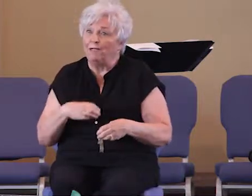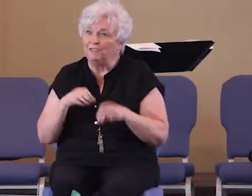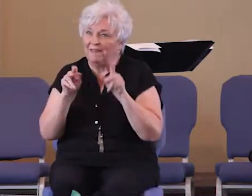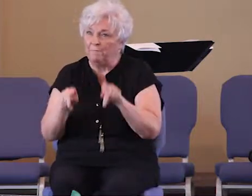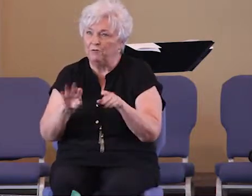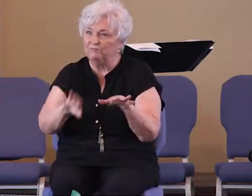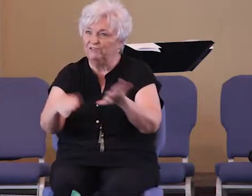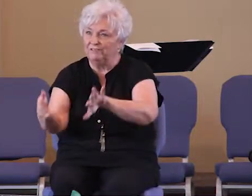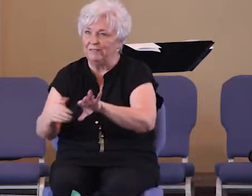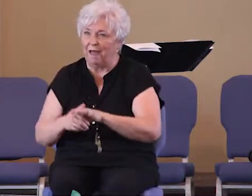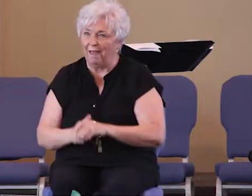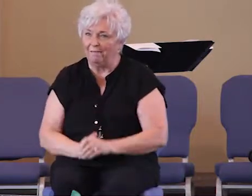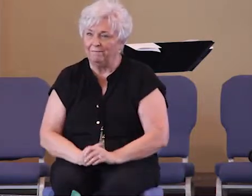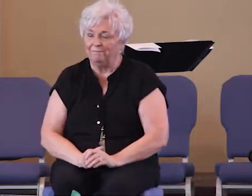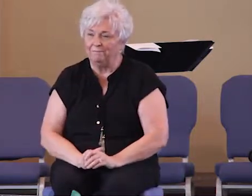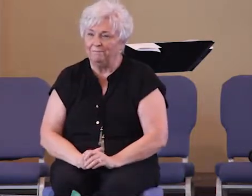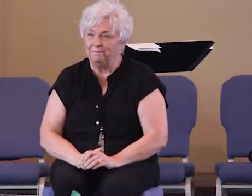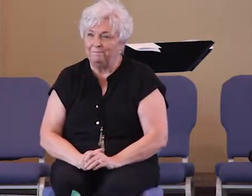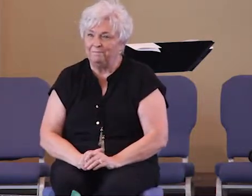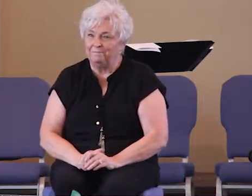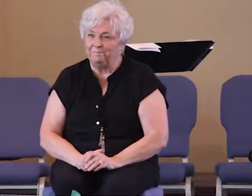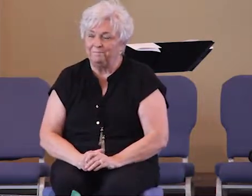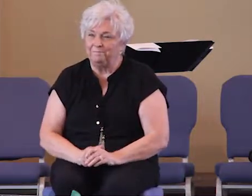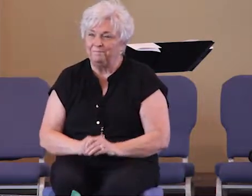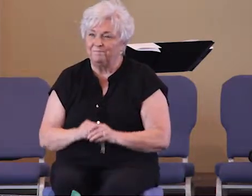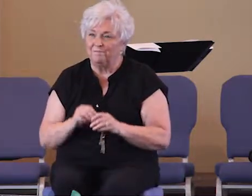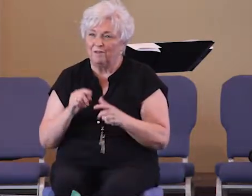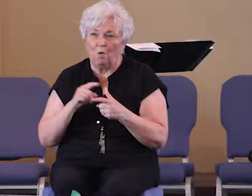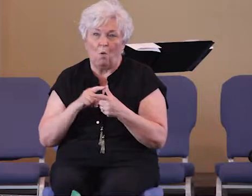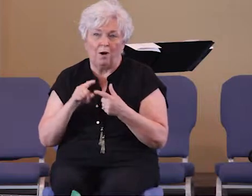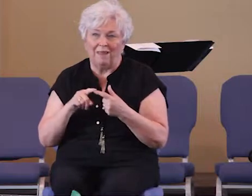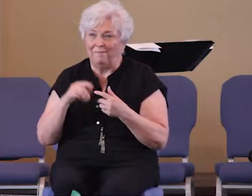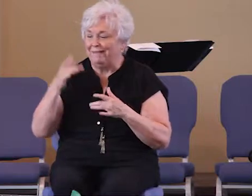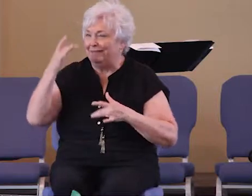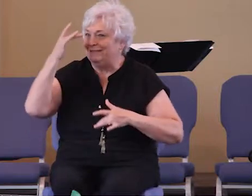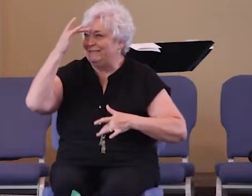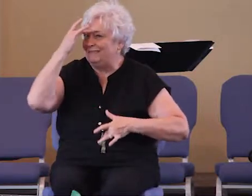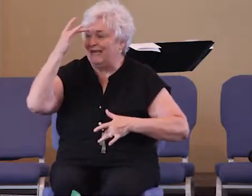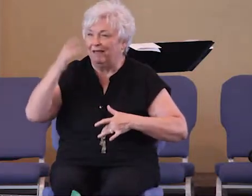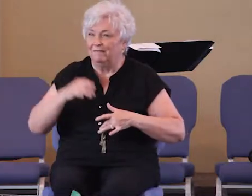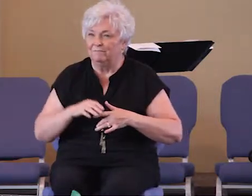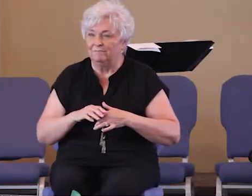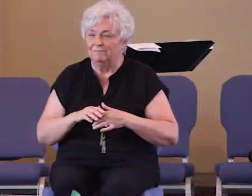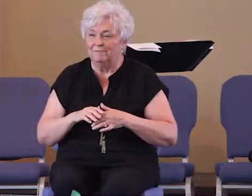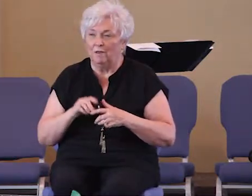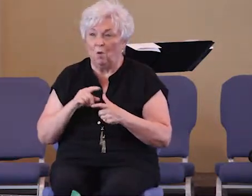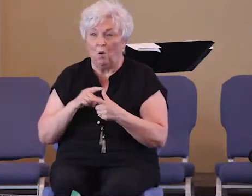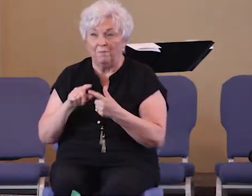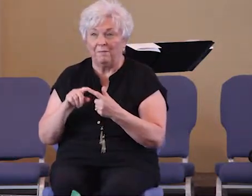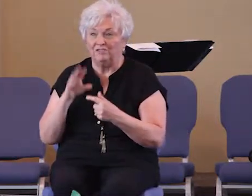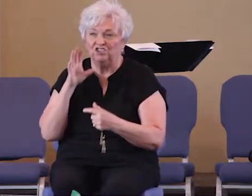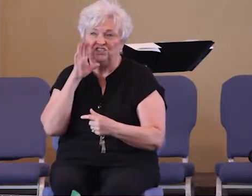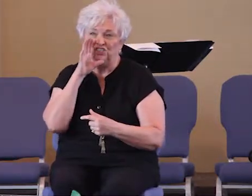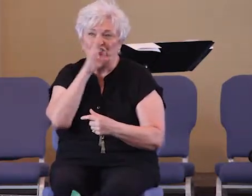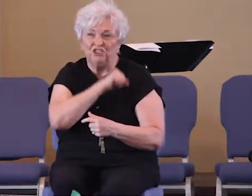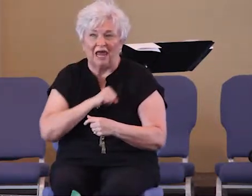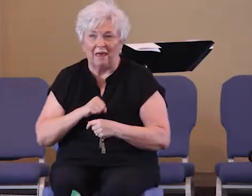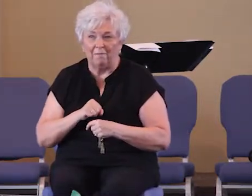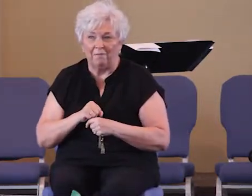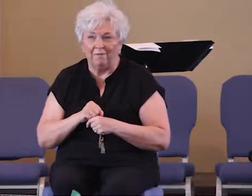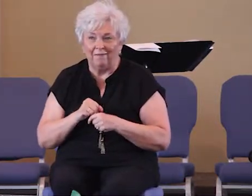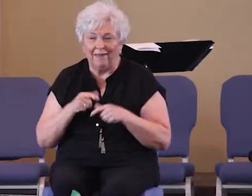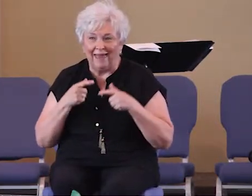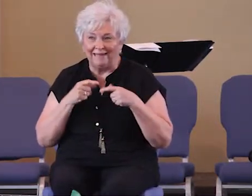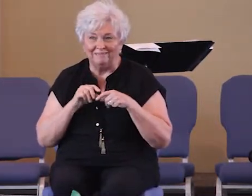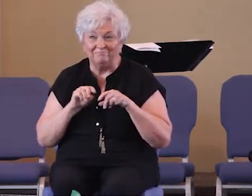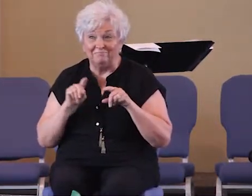Or get sick? Or just shut up and leave you alone? I realize there's a broad spectrum between shut